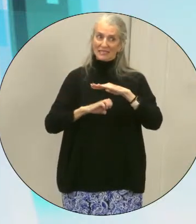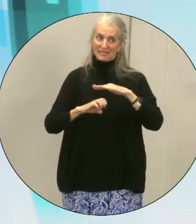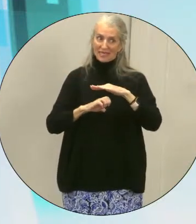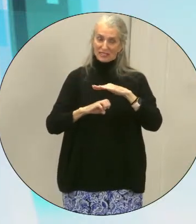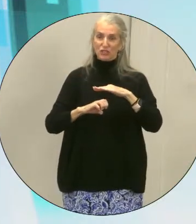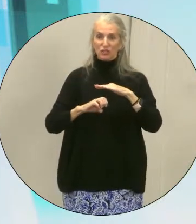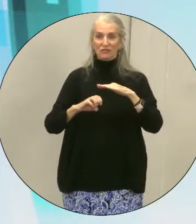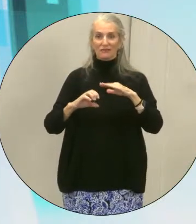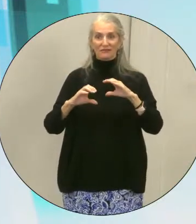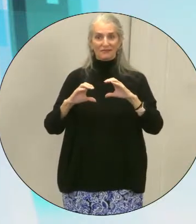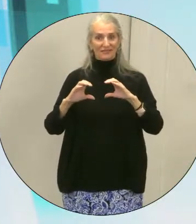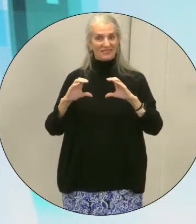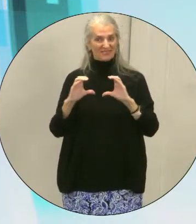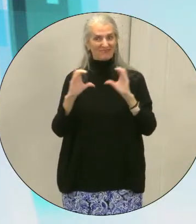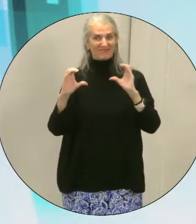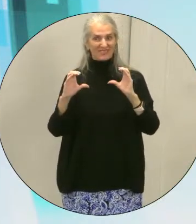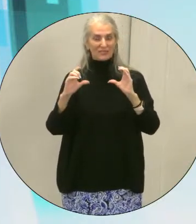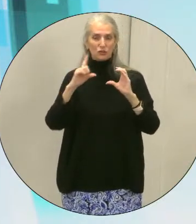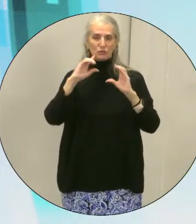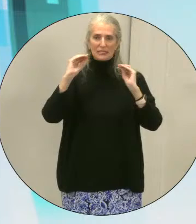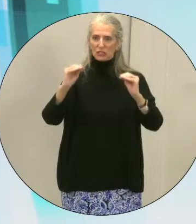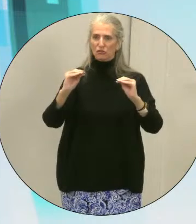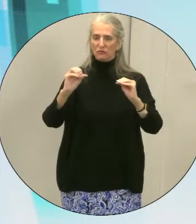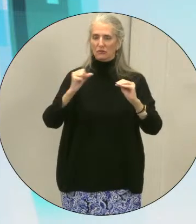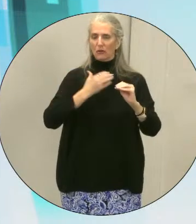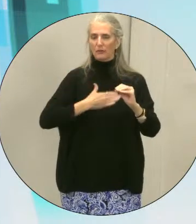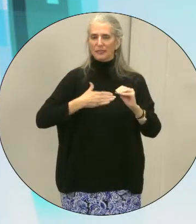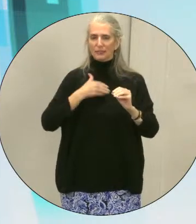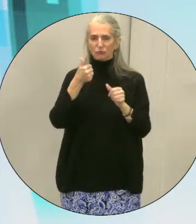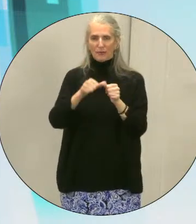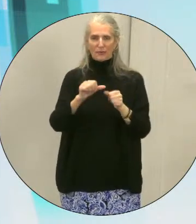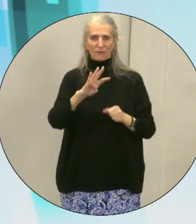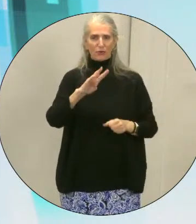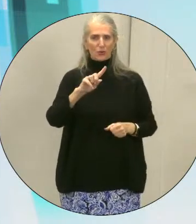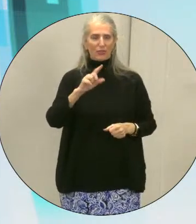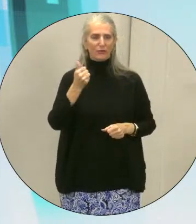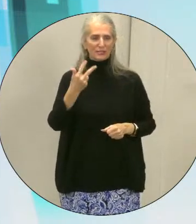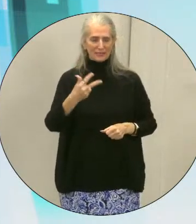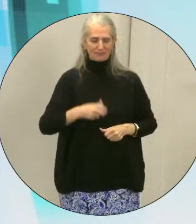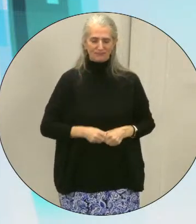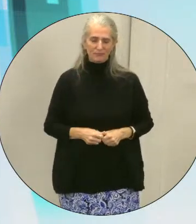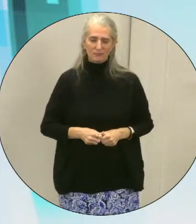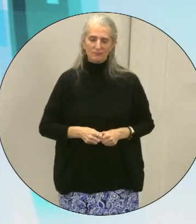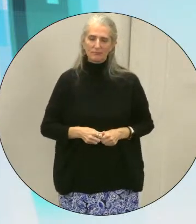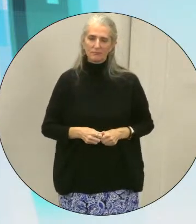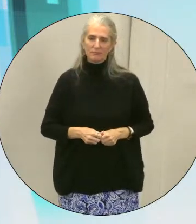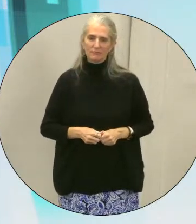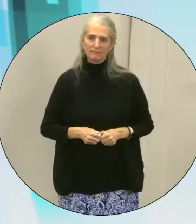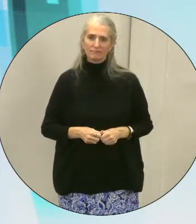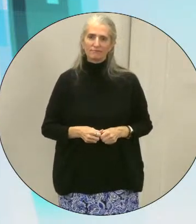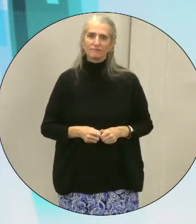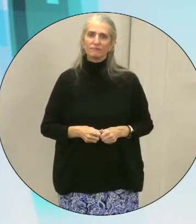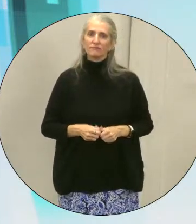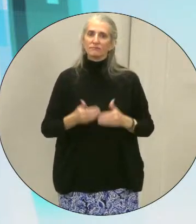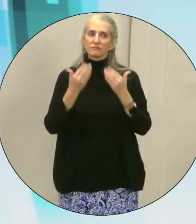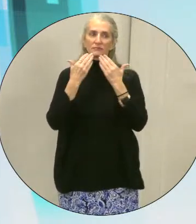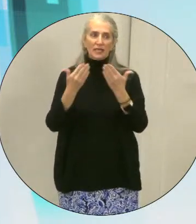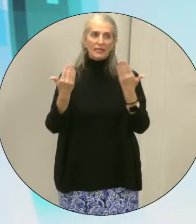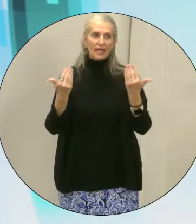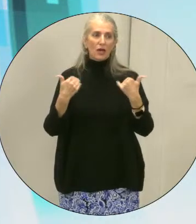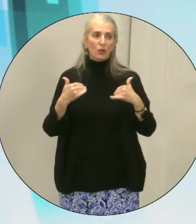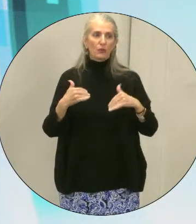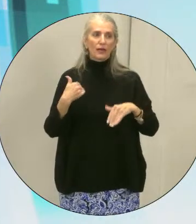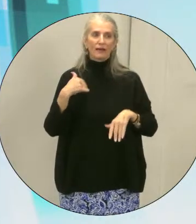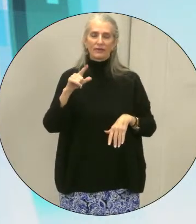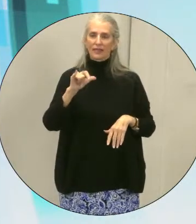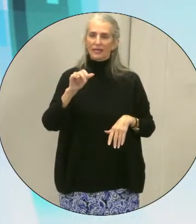teach the arts. So please amend Regulation 4113. Thank you. Then we have Lynn, and after Lynn,